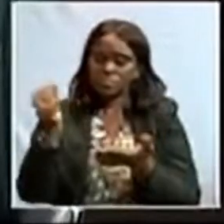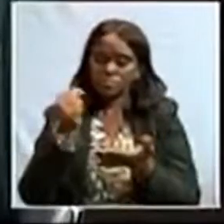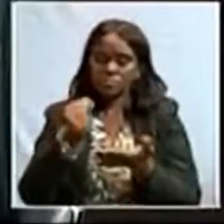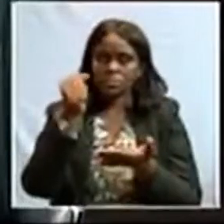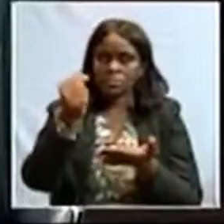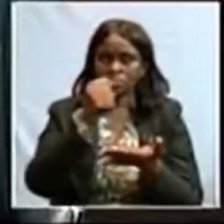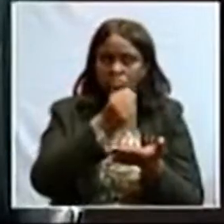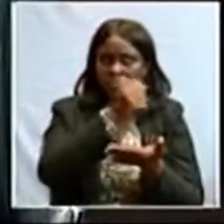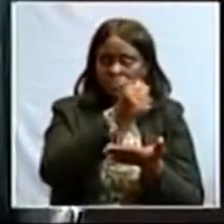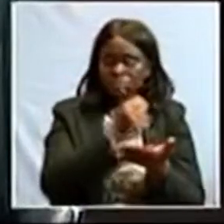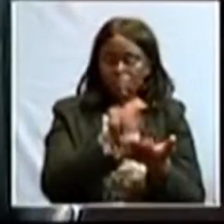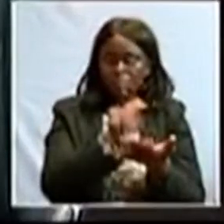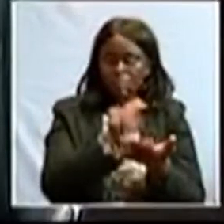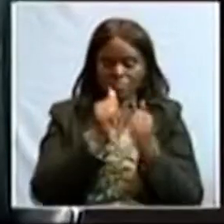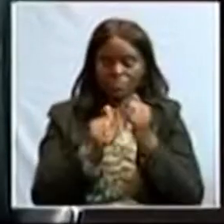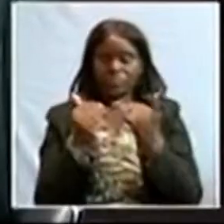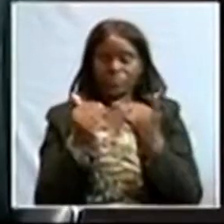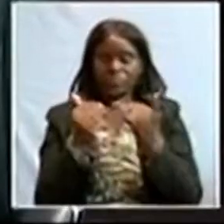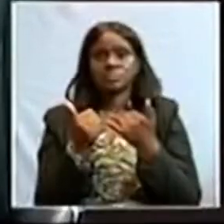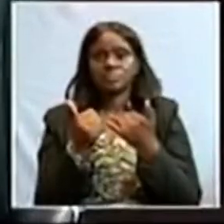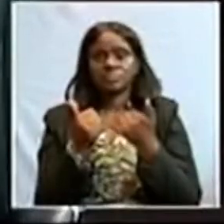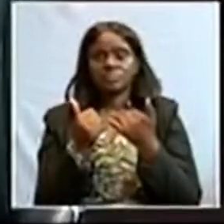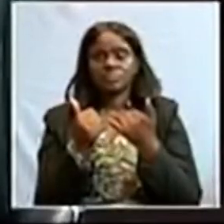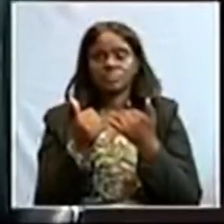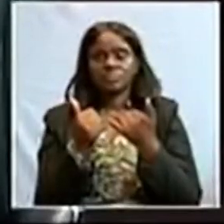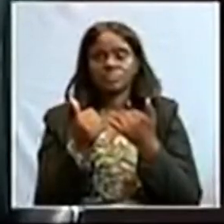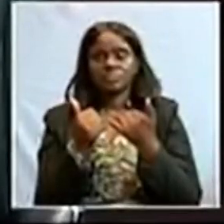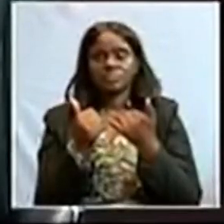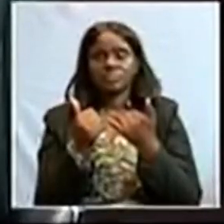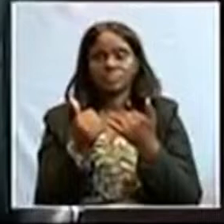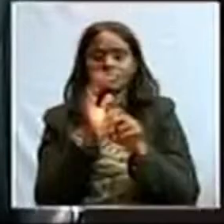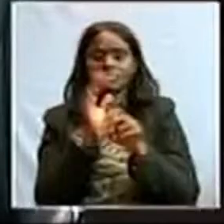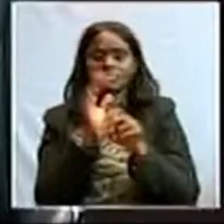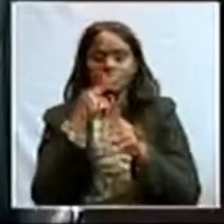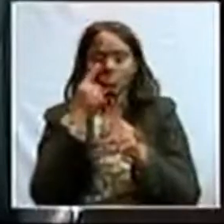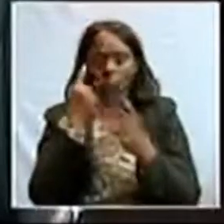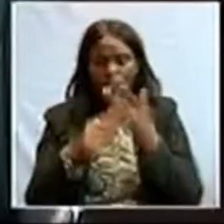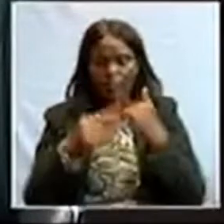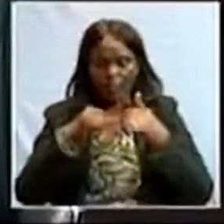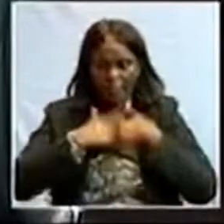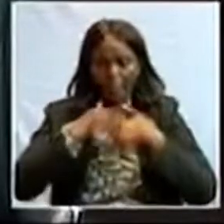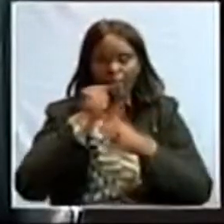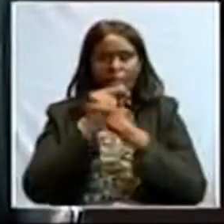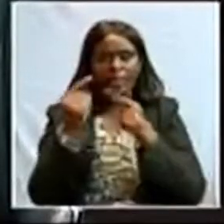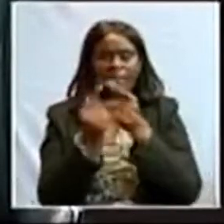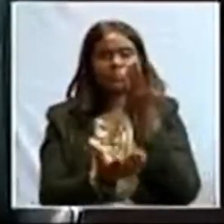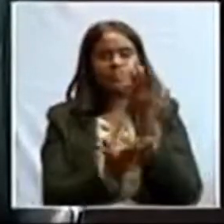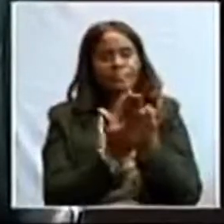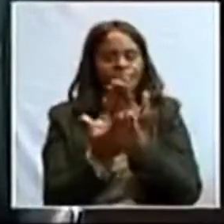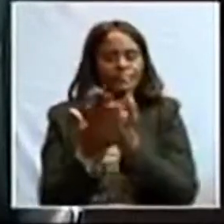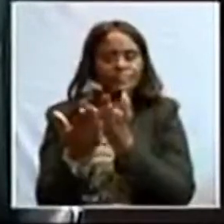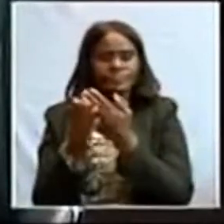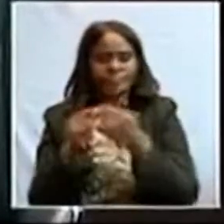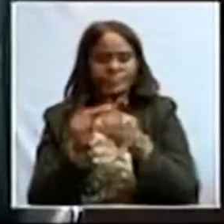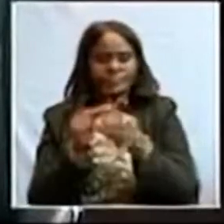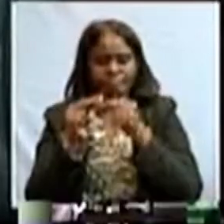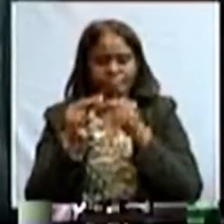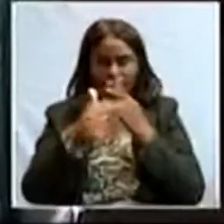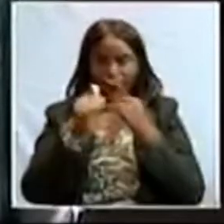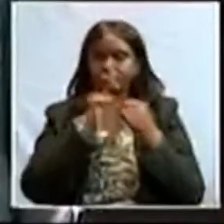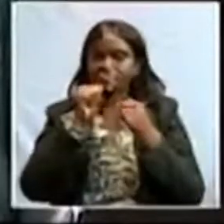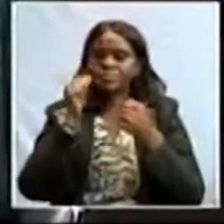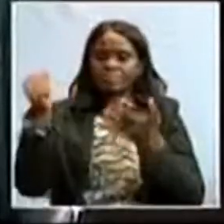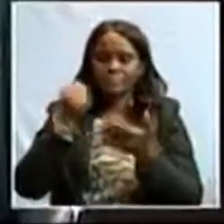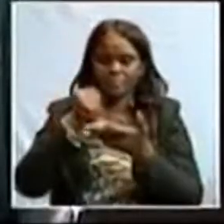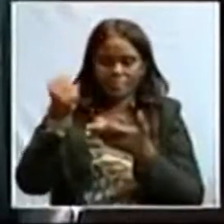recruitment, because currently the workers that have just been attached, meaning they are not employed